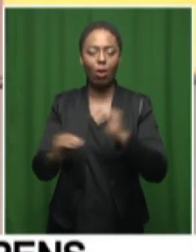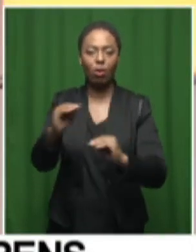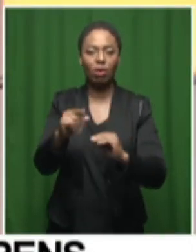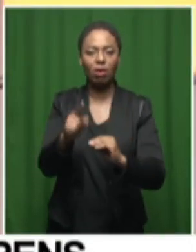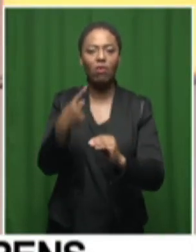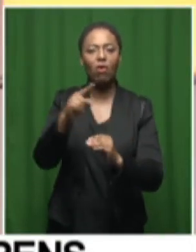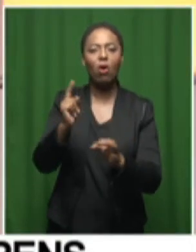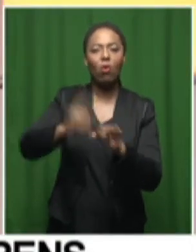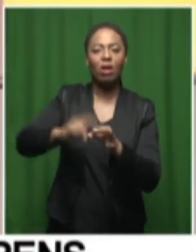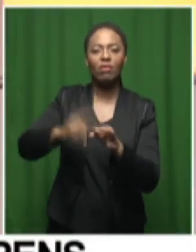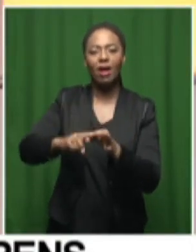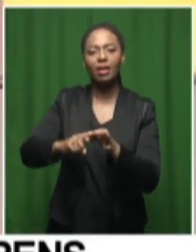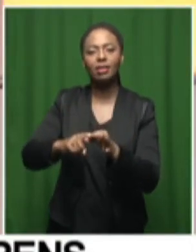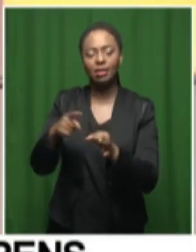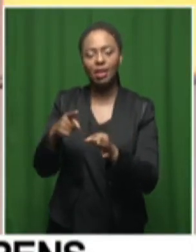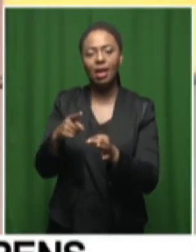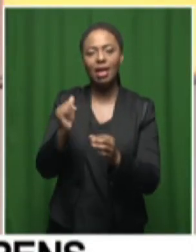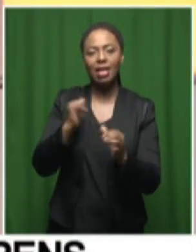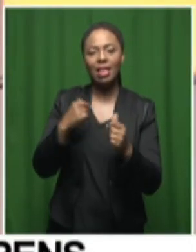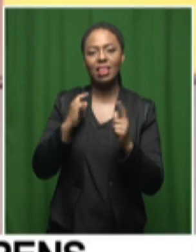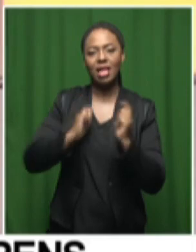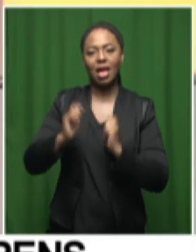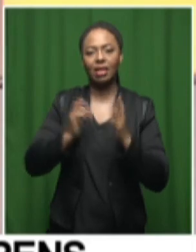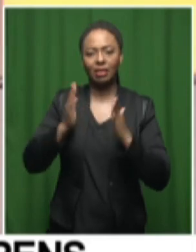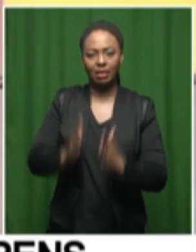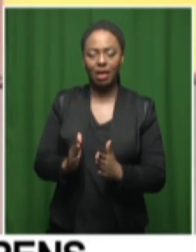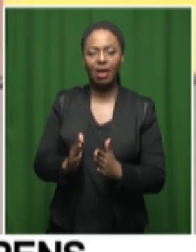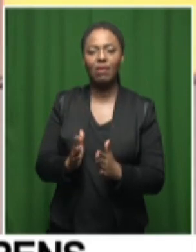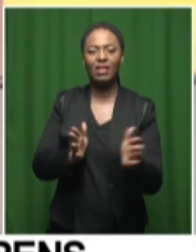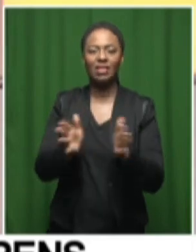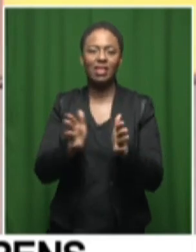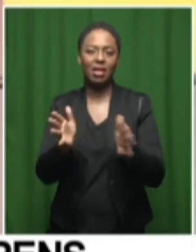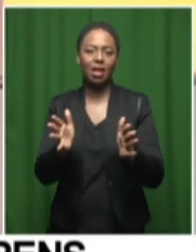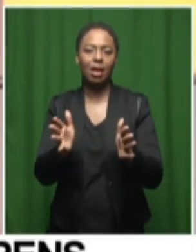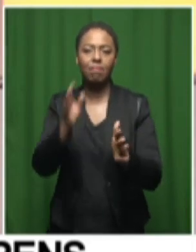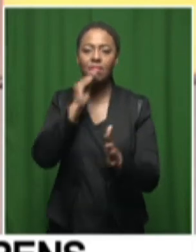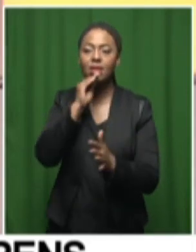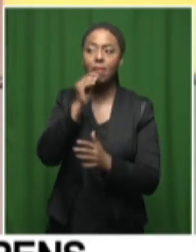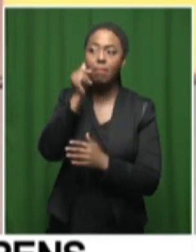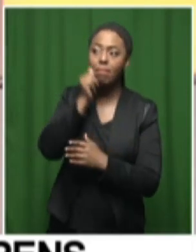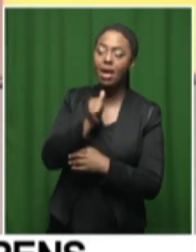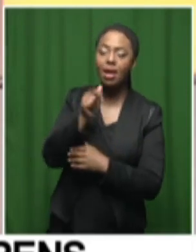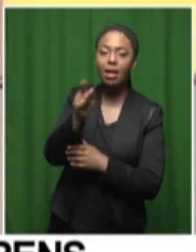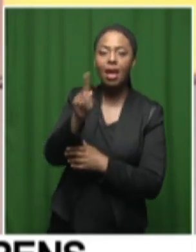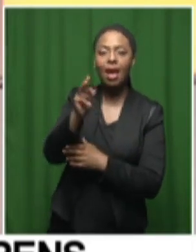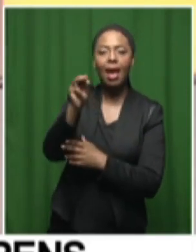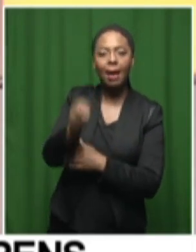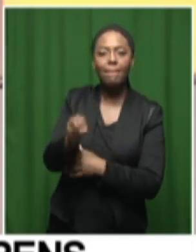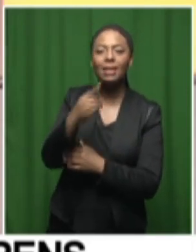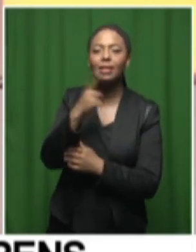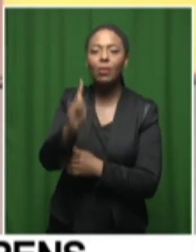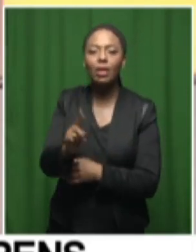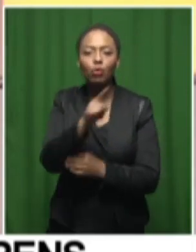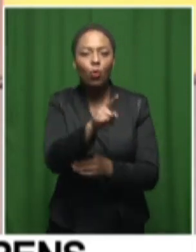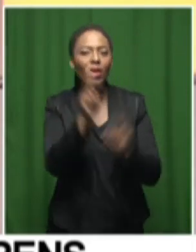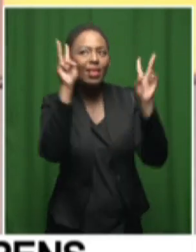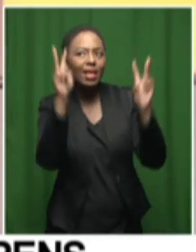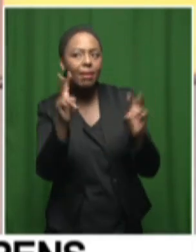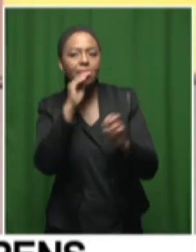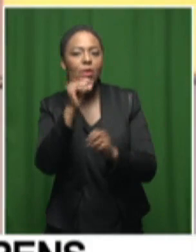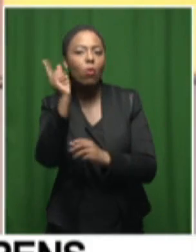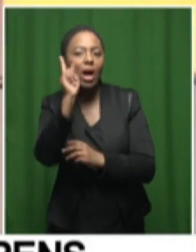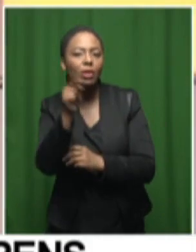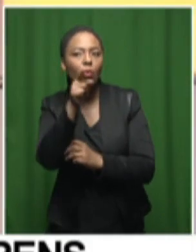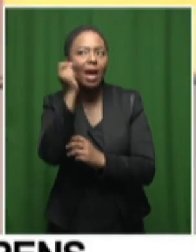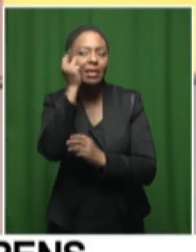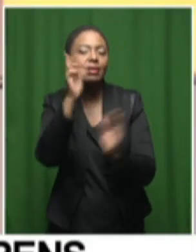qualified applied theatre facilitator that talks to them about, okay, when Mr. M was saying this, what does this theme mean to you as an individual?